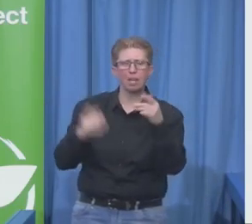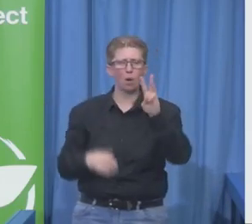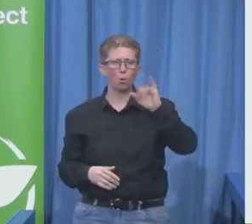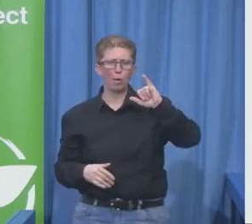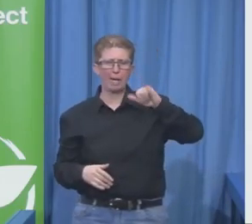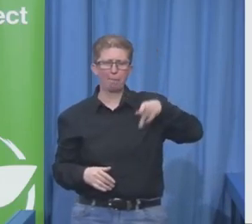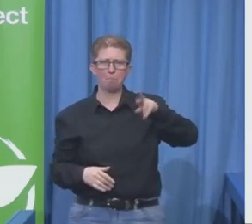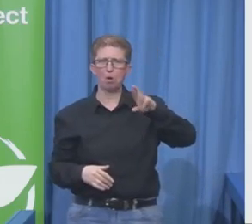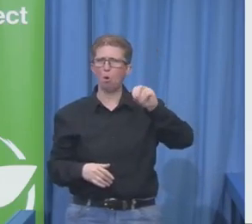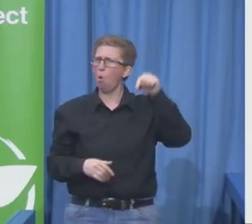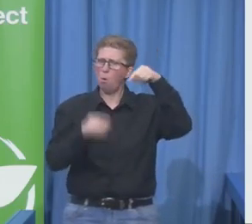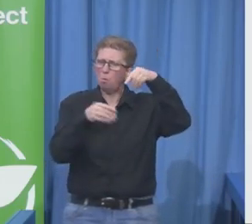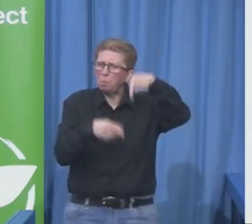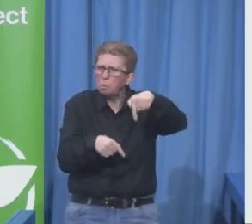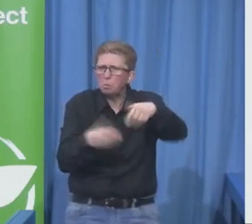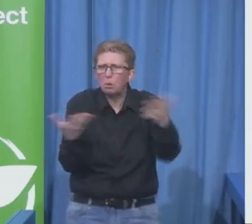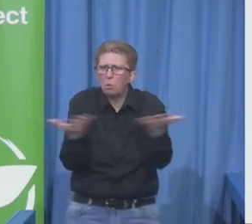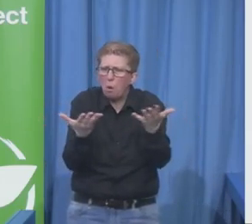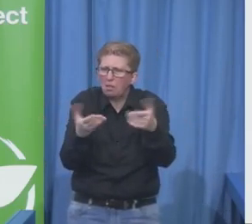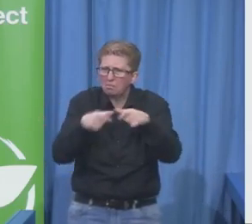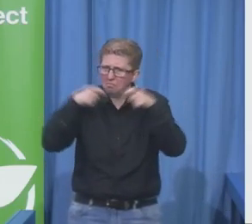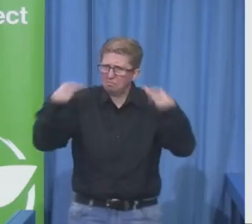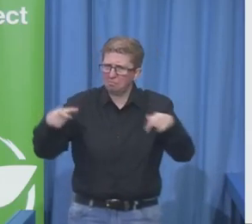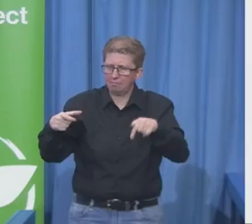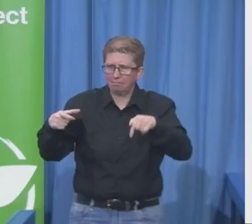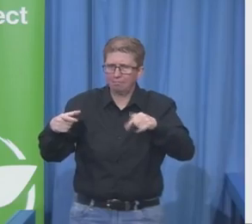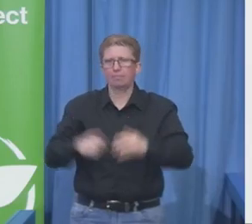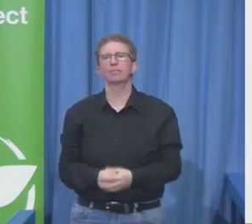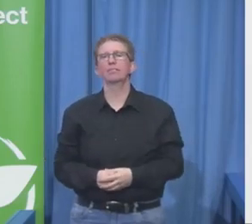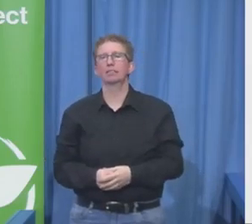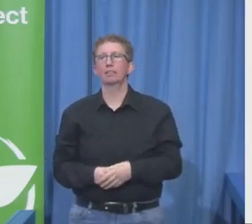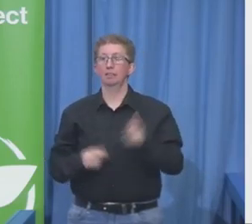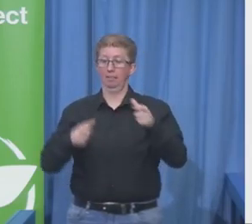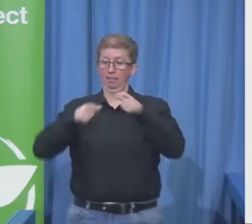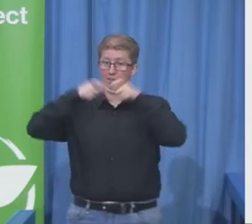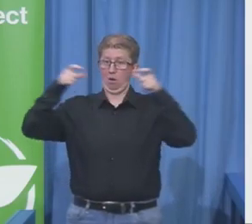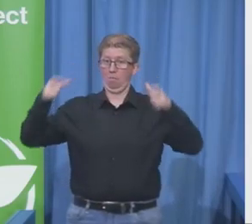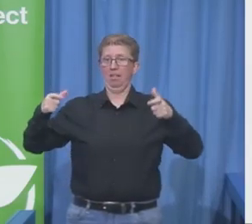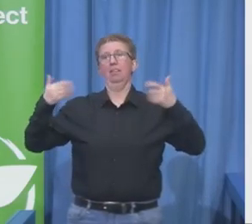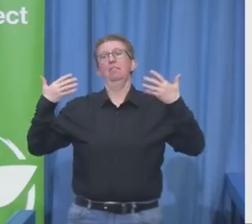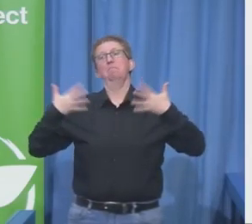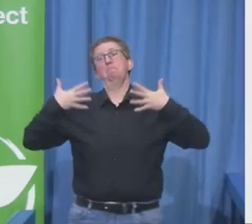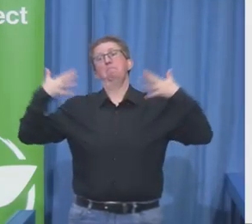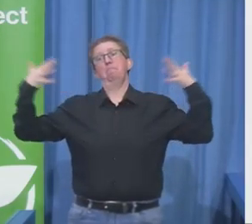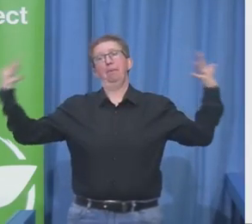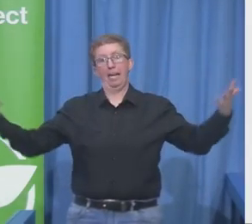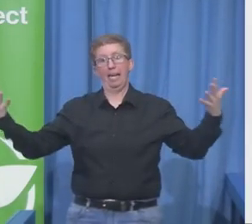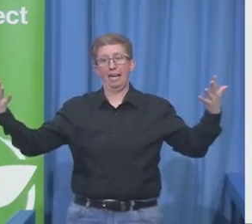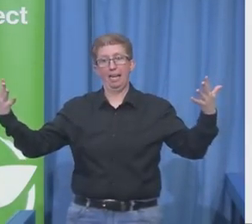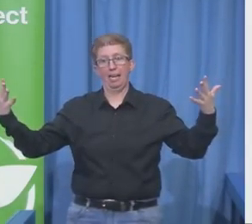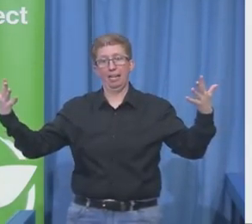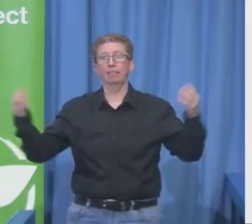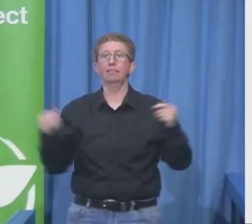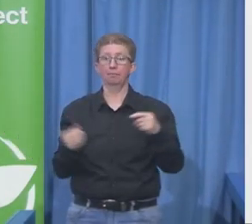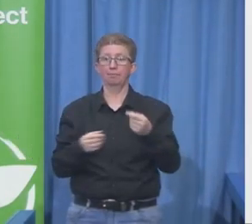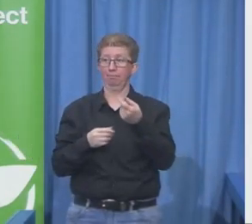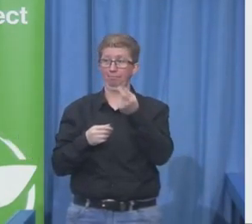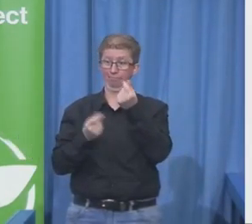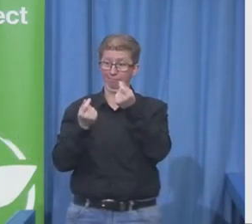is a large IT services company. It's an $8 billion organization having 175,000 employees